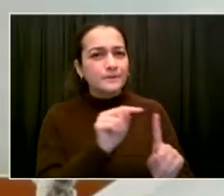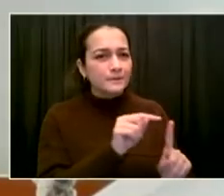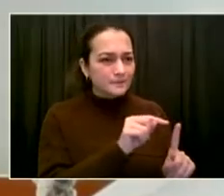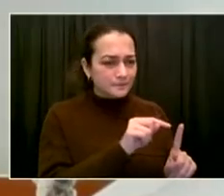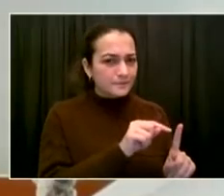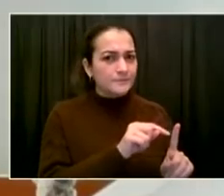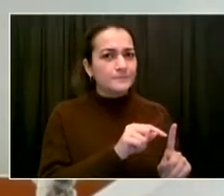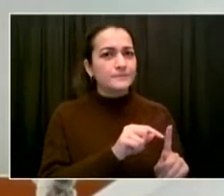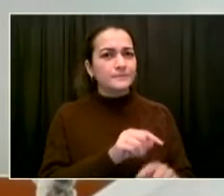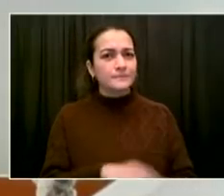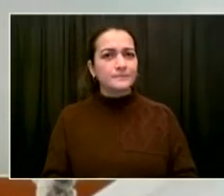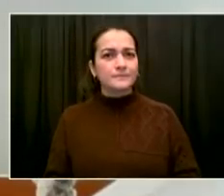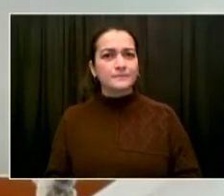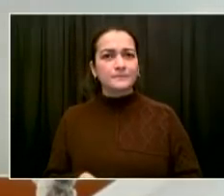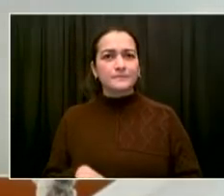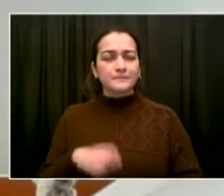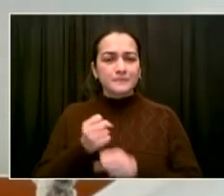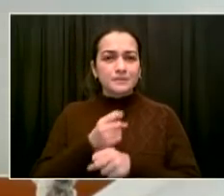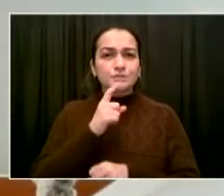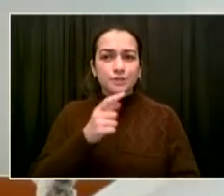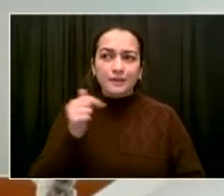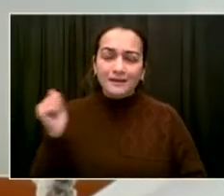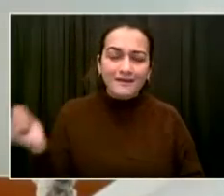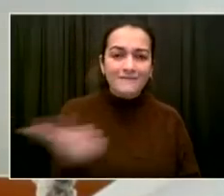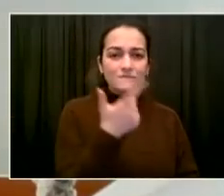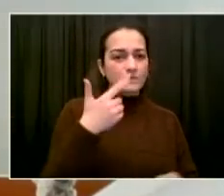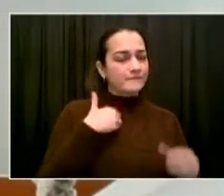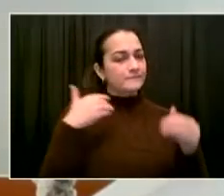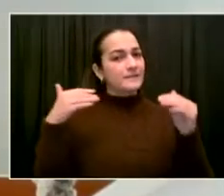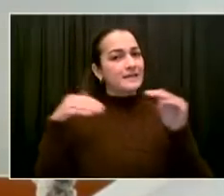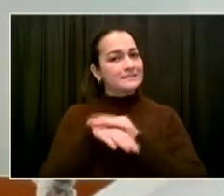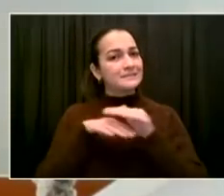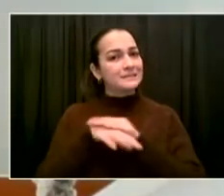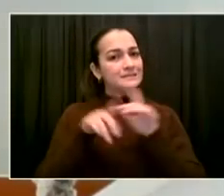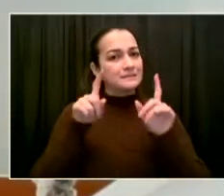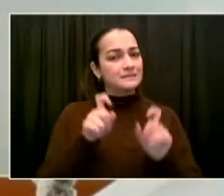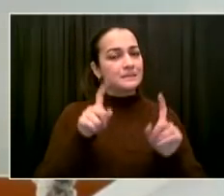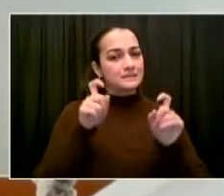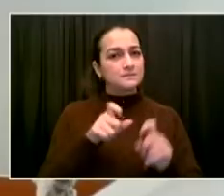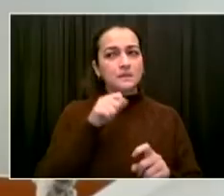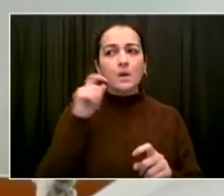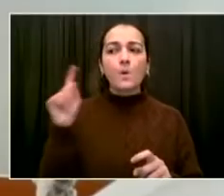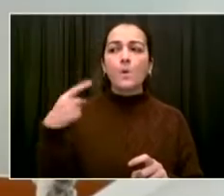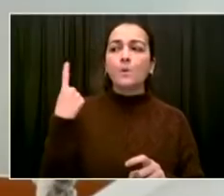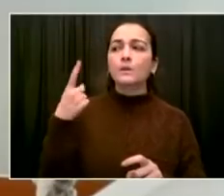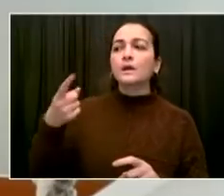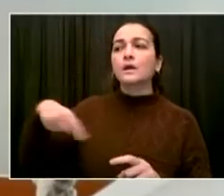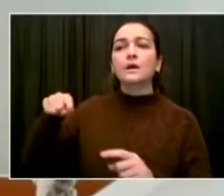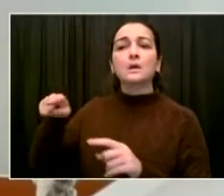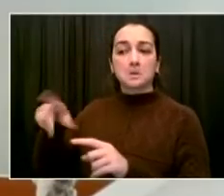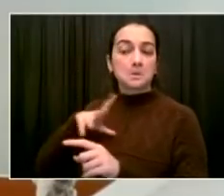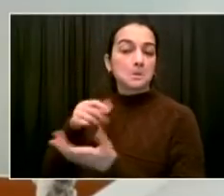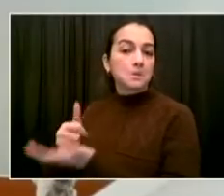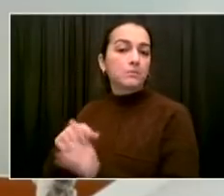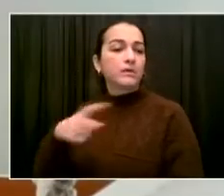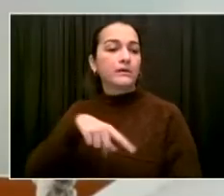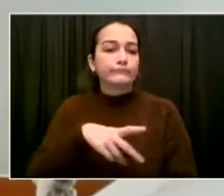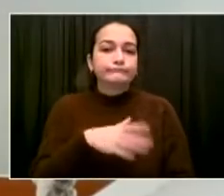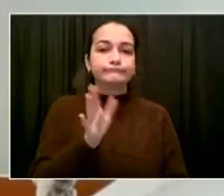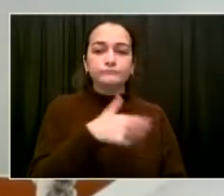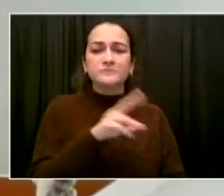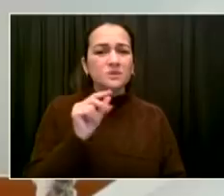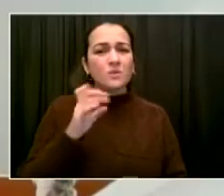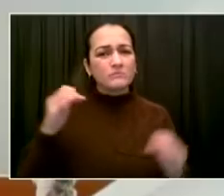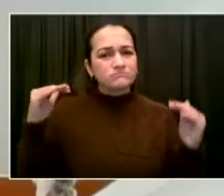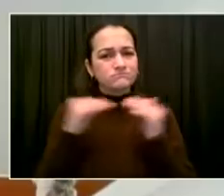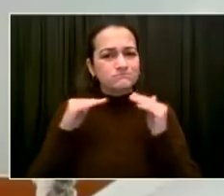we're doing with testing in New York City. But we're going to build more and more. And if there's any feedback you're hearing about an area that needs more testing, as I said tomorrow,